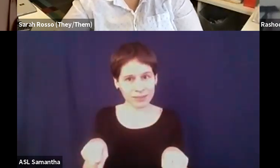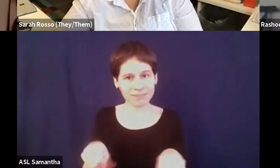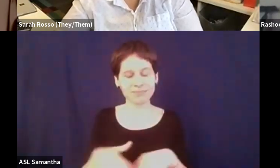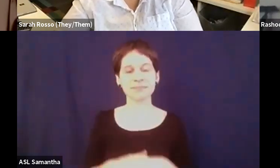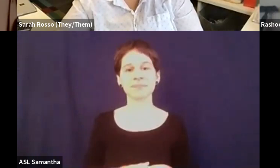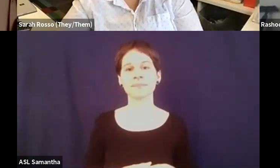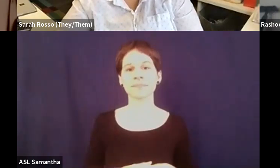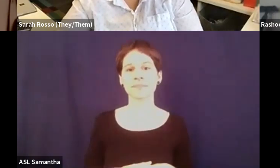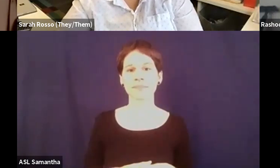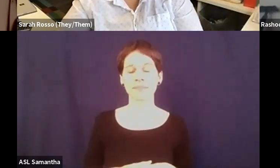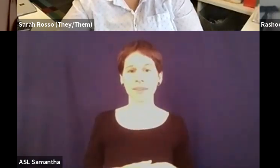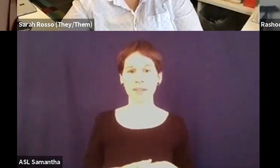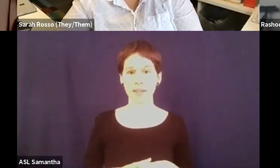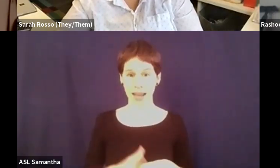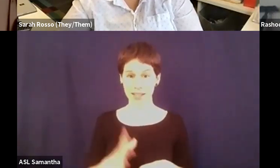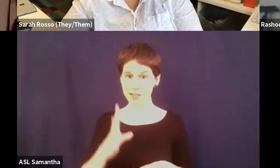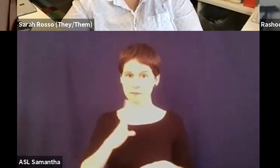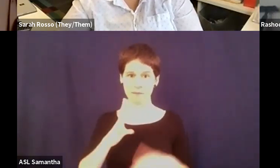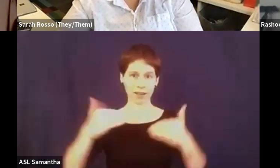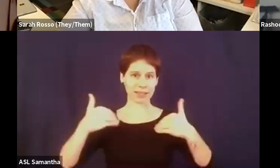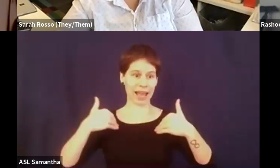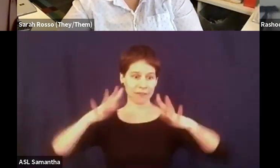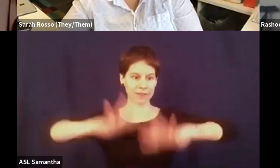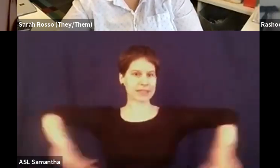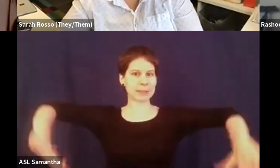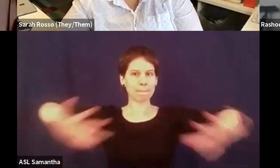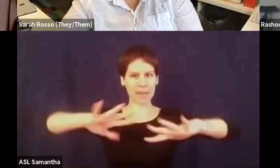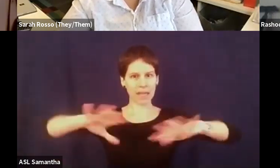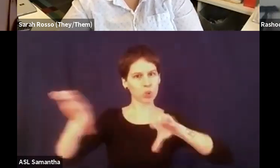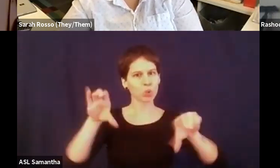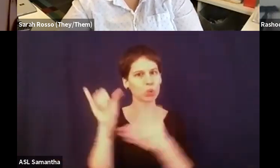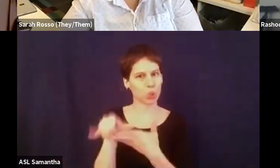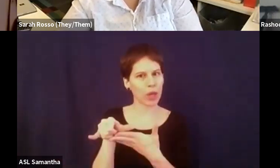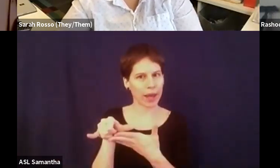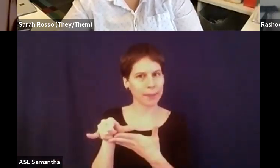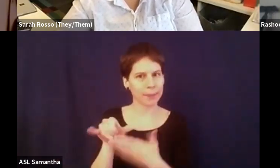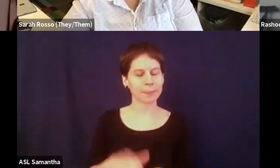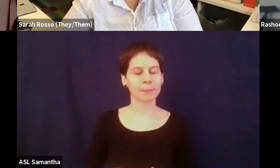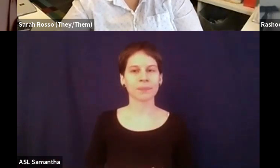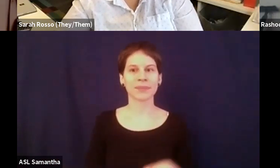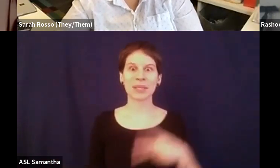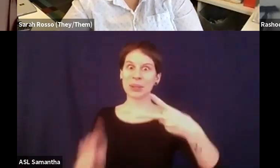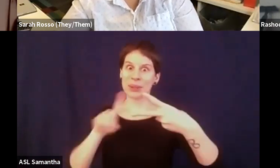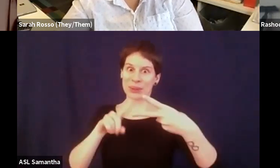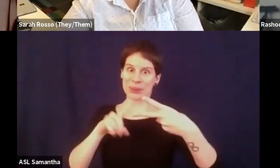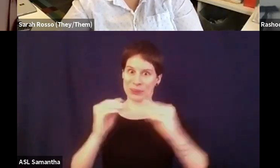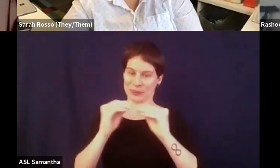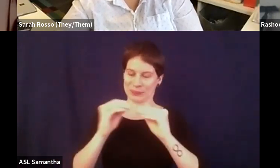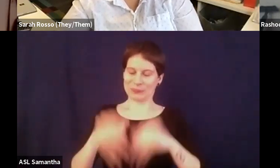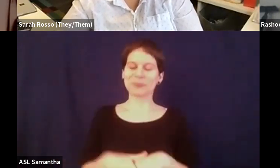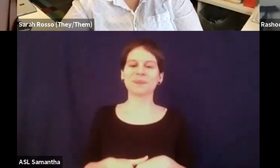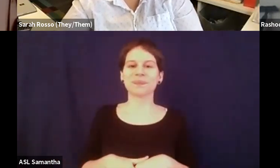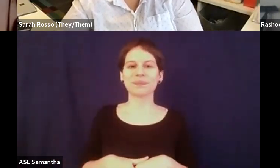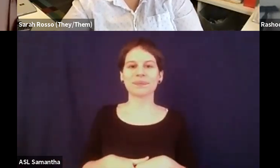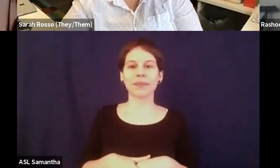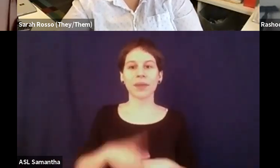okay to just have space to do that. The biggest thing, you know, two more things. Believe in